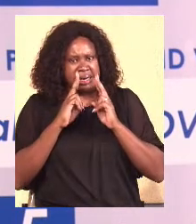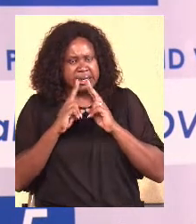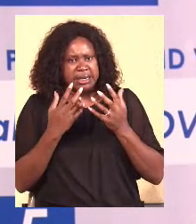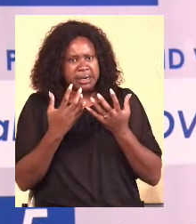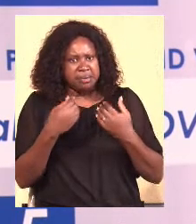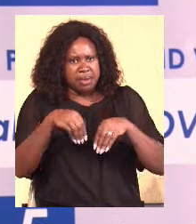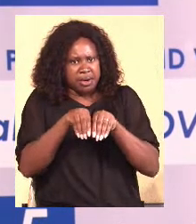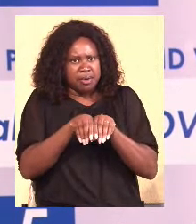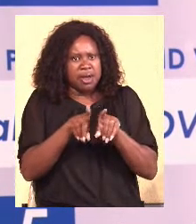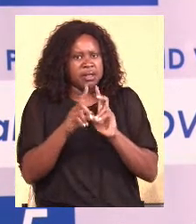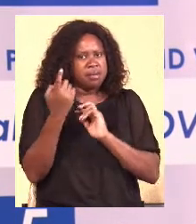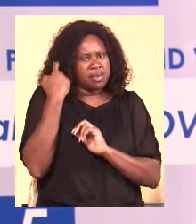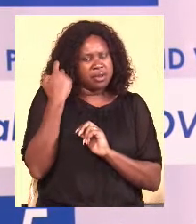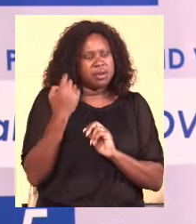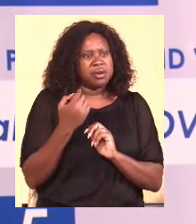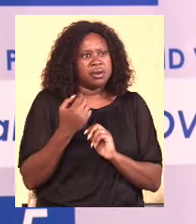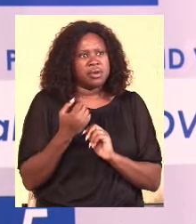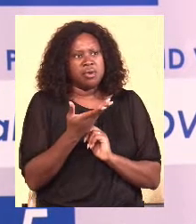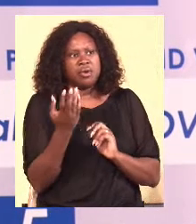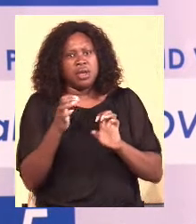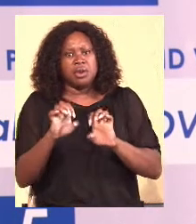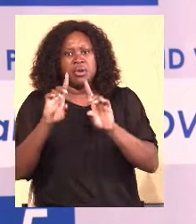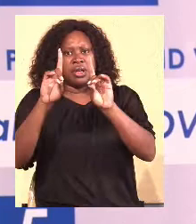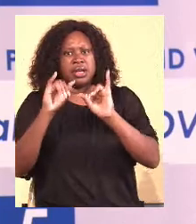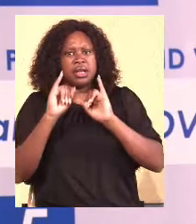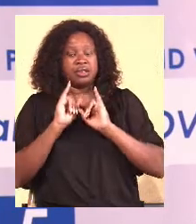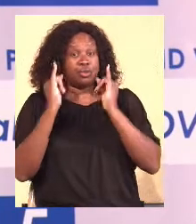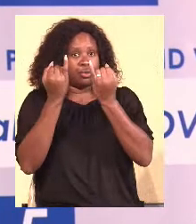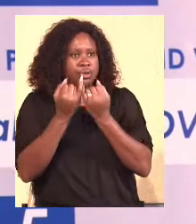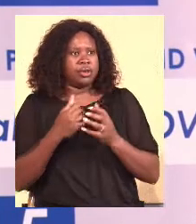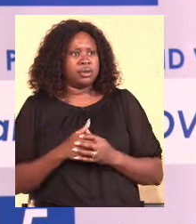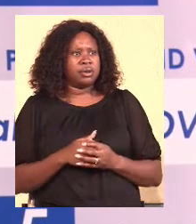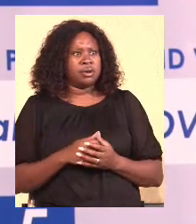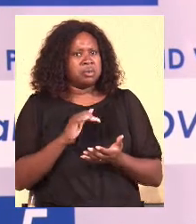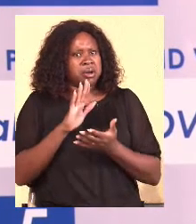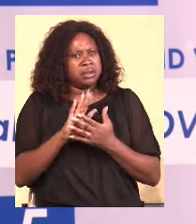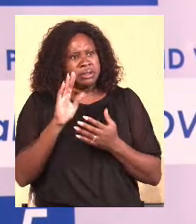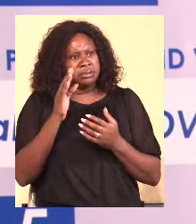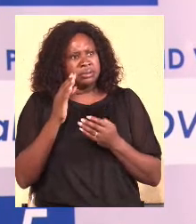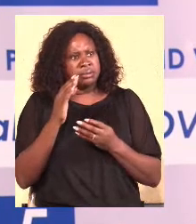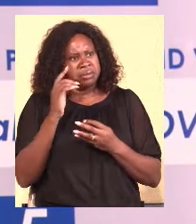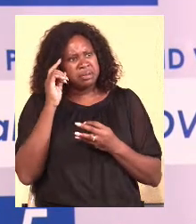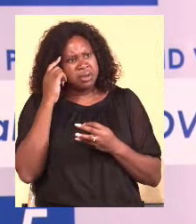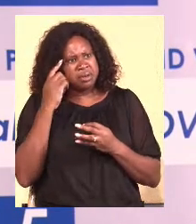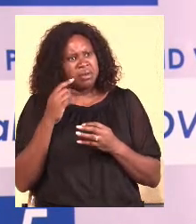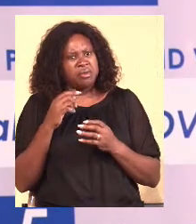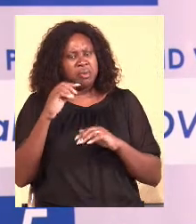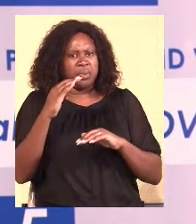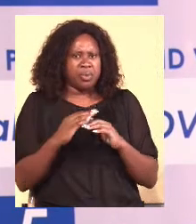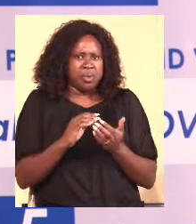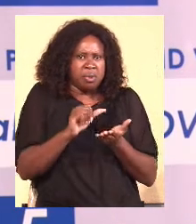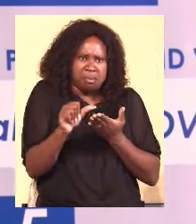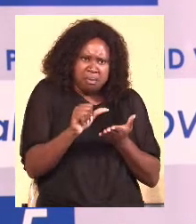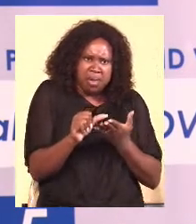had as a ministry and all the educational institutions, have there been any consideration to the relaxation of payment